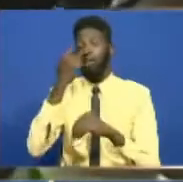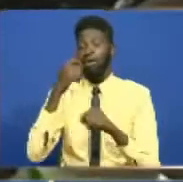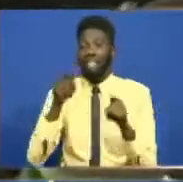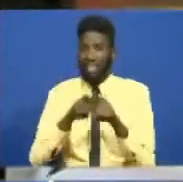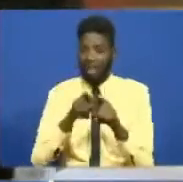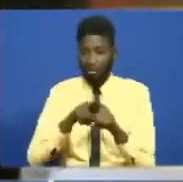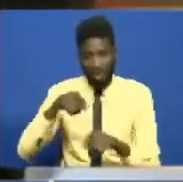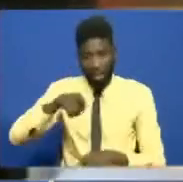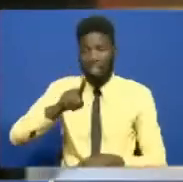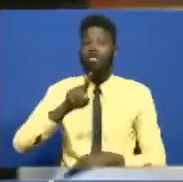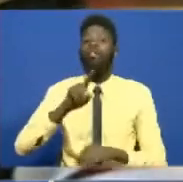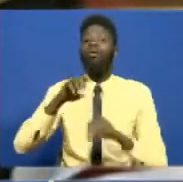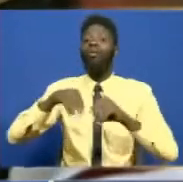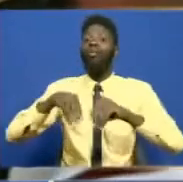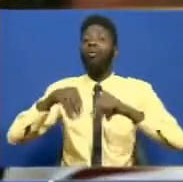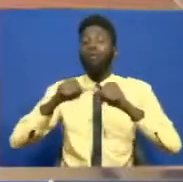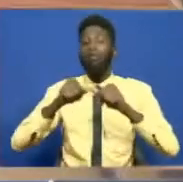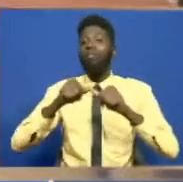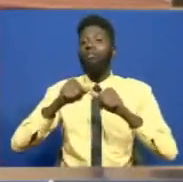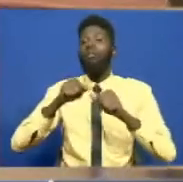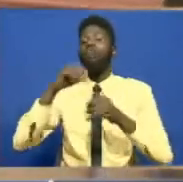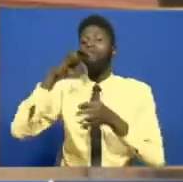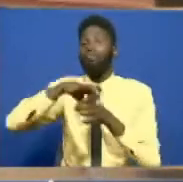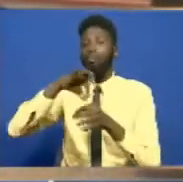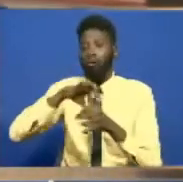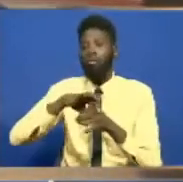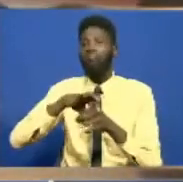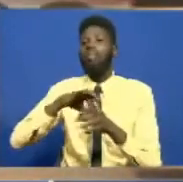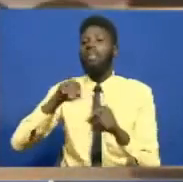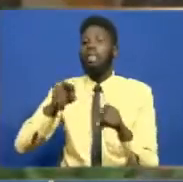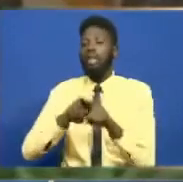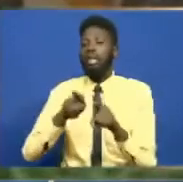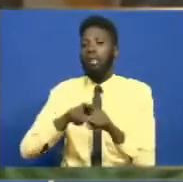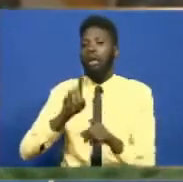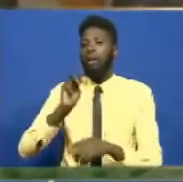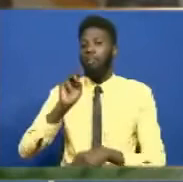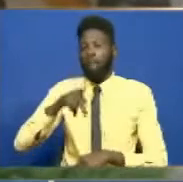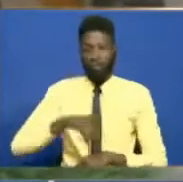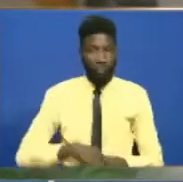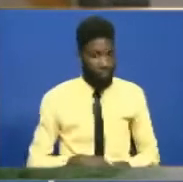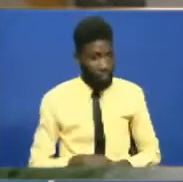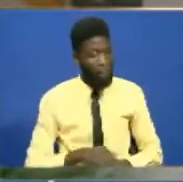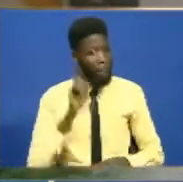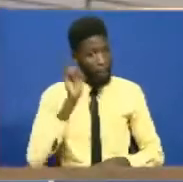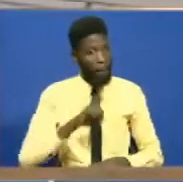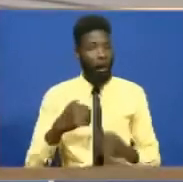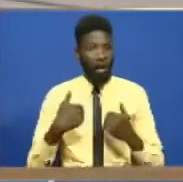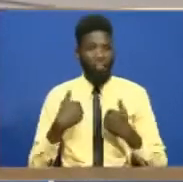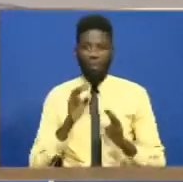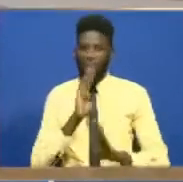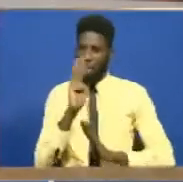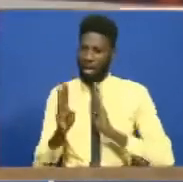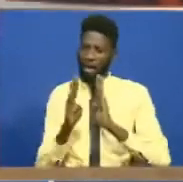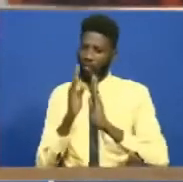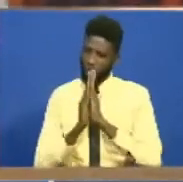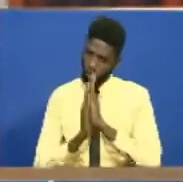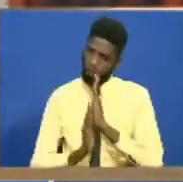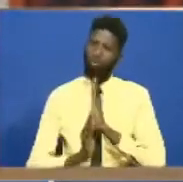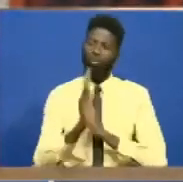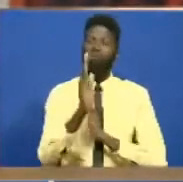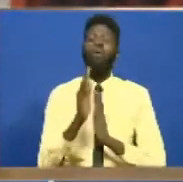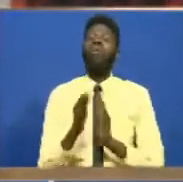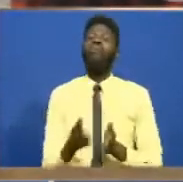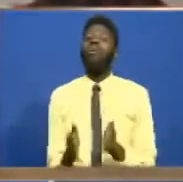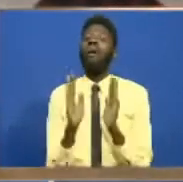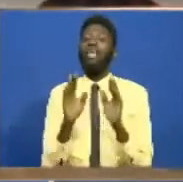for election as a member of parliament. In addition, the candidate must be of high moral standing and integrity, must have demonstrated commitment